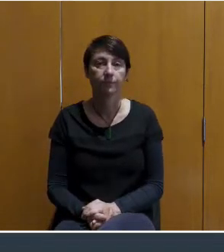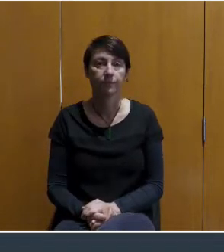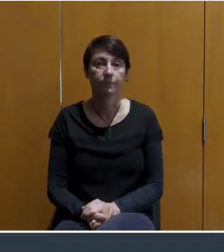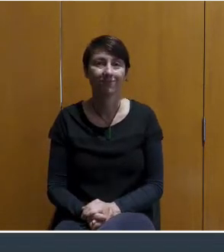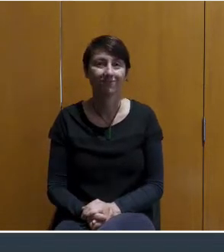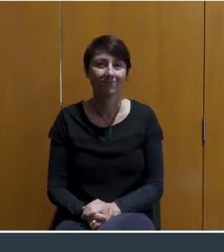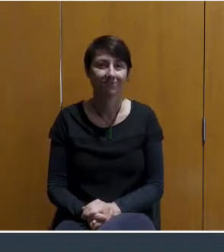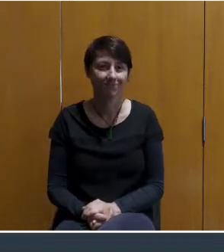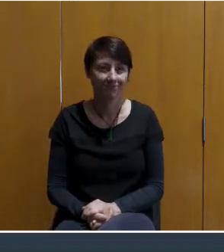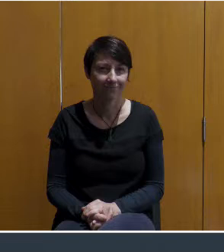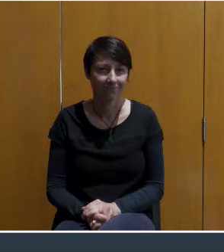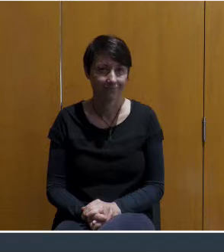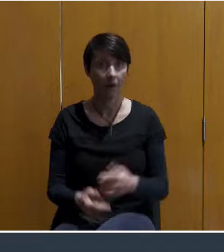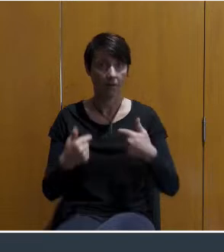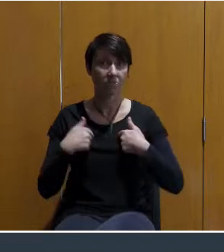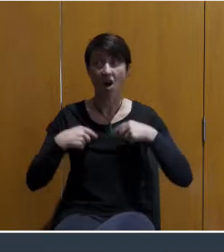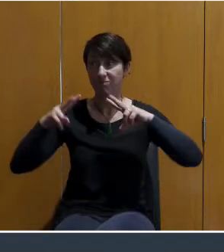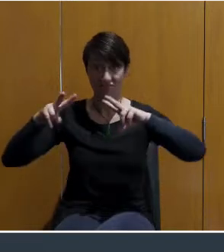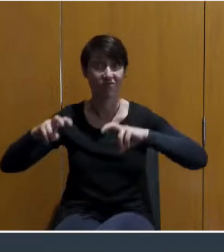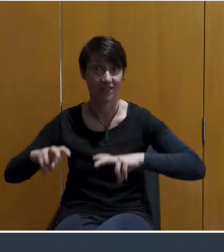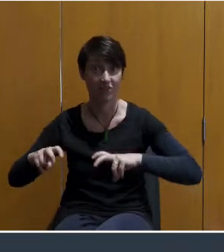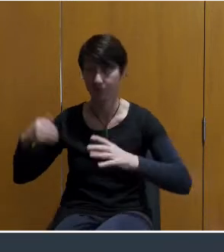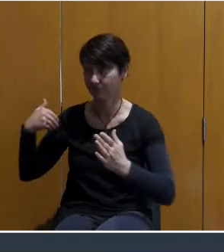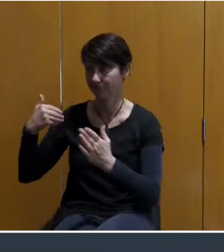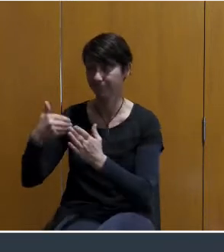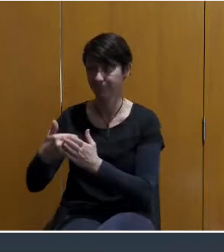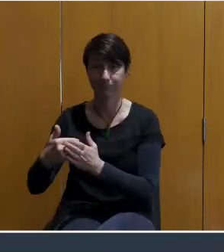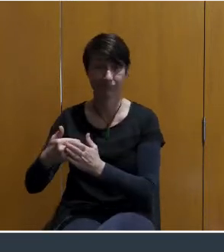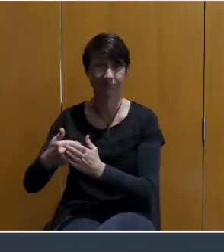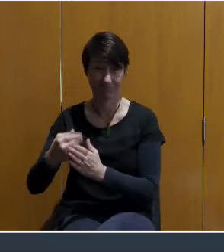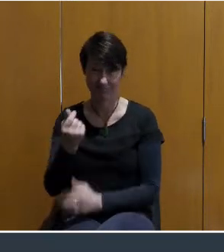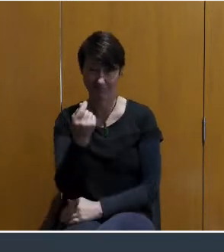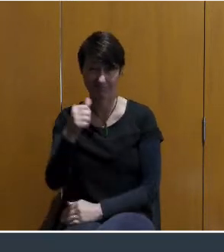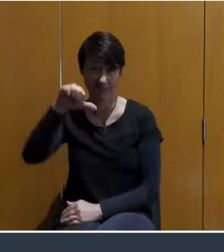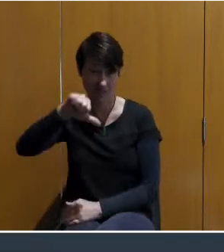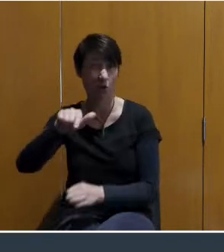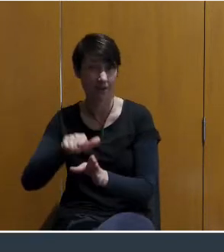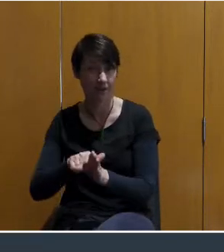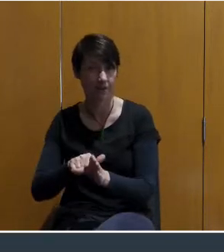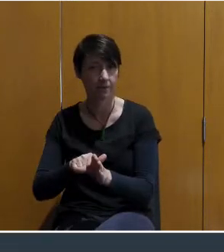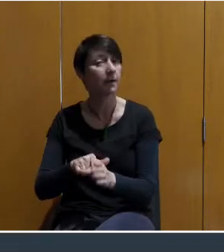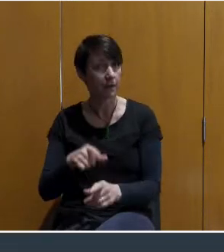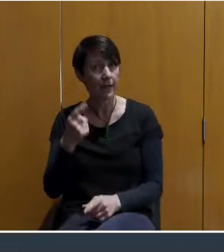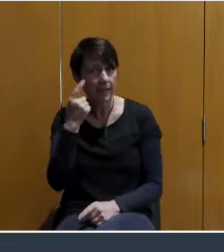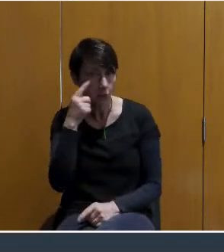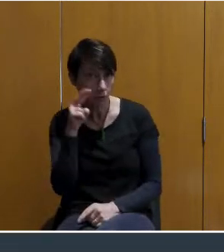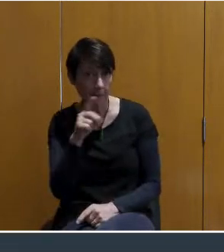it's 9th or 8th year of research. Now, I just, I'm going to use my cursor. Can you see my cursor?